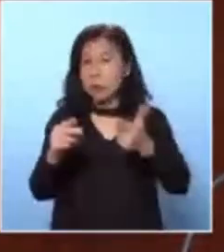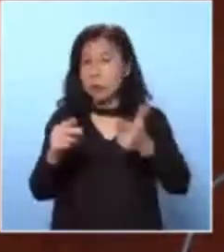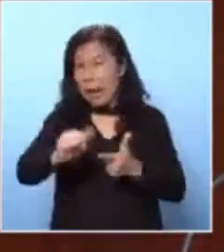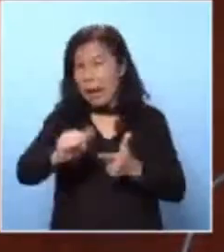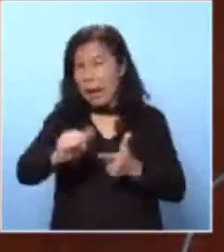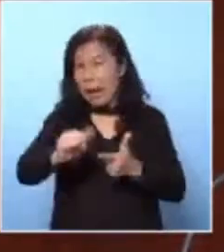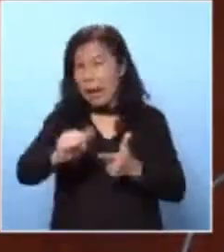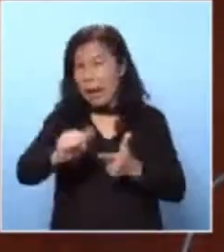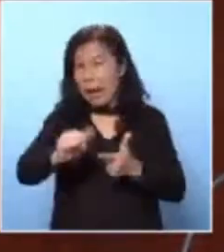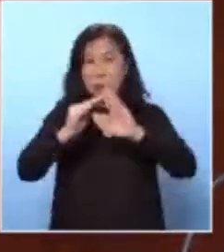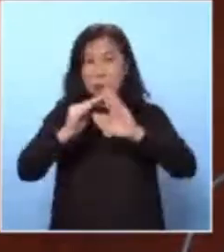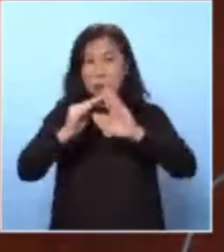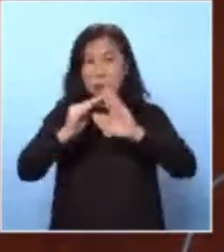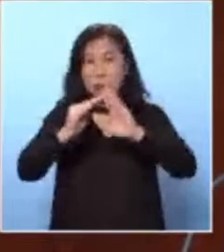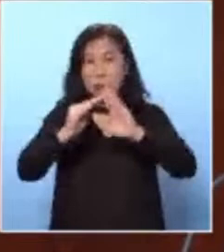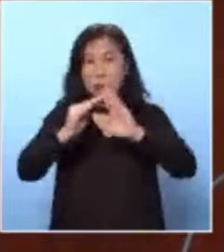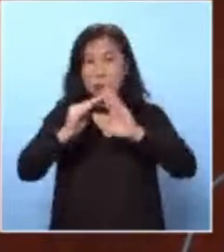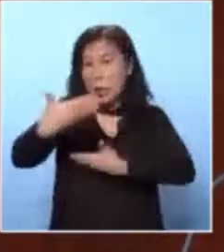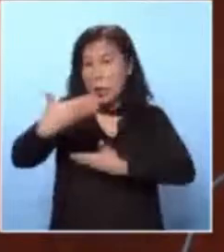etc.